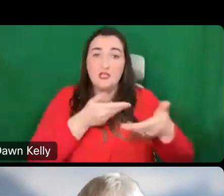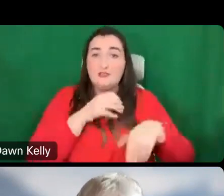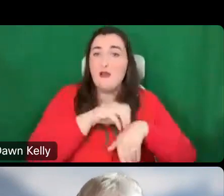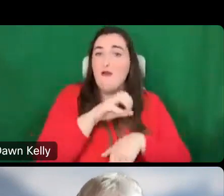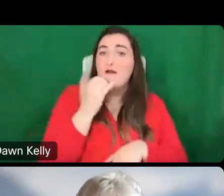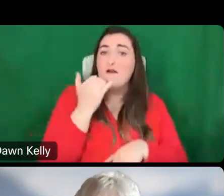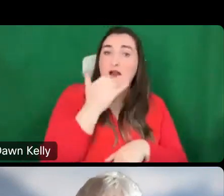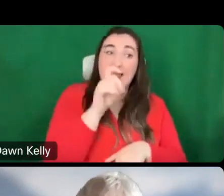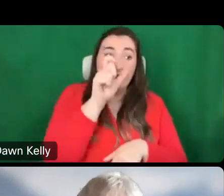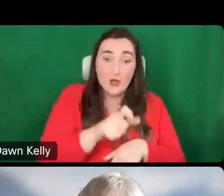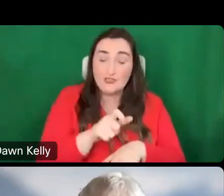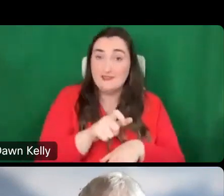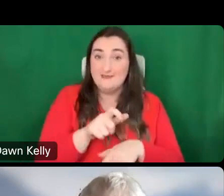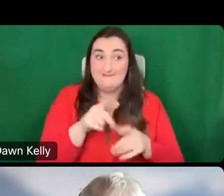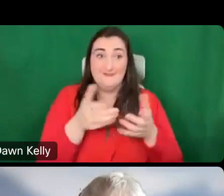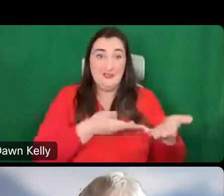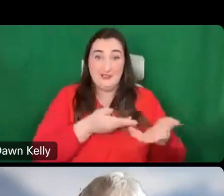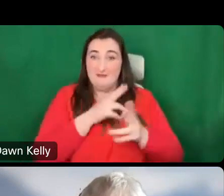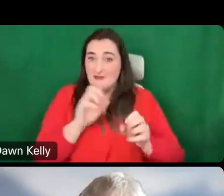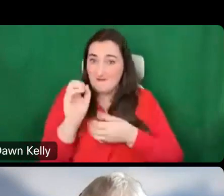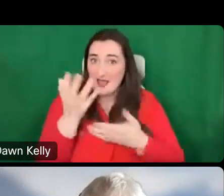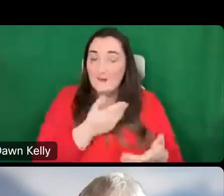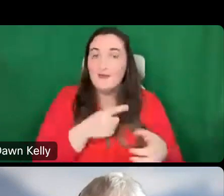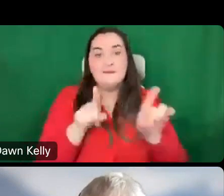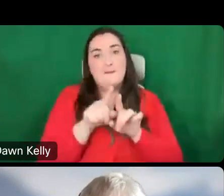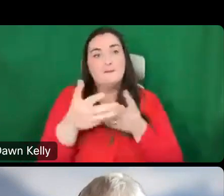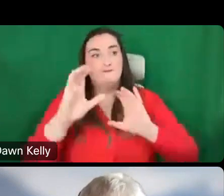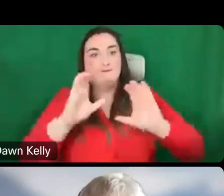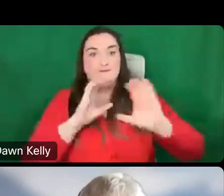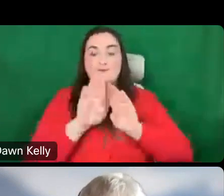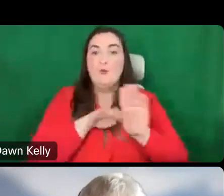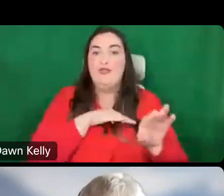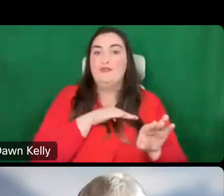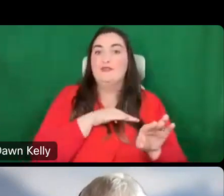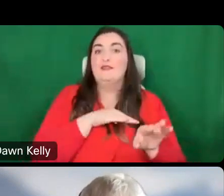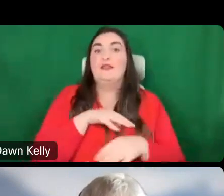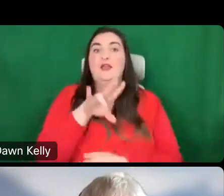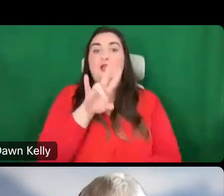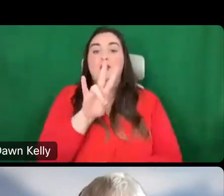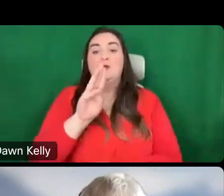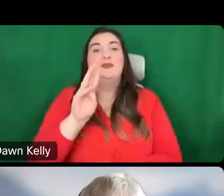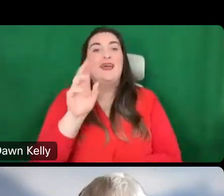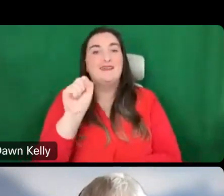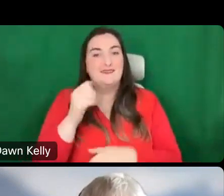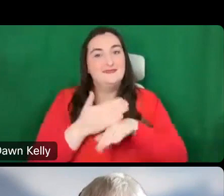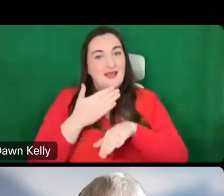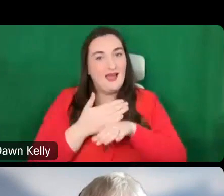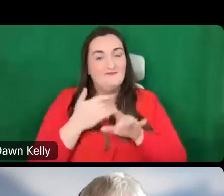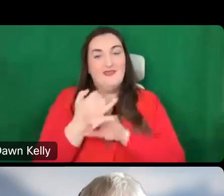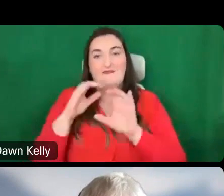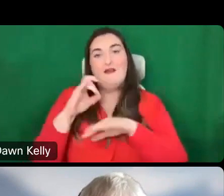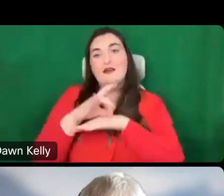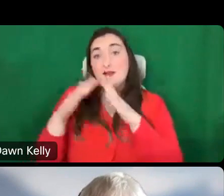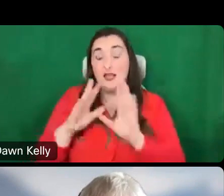patient's consultant isn't available, as well as communicating with the QPS staff department in the hospital as quickly